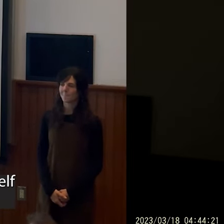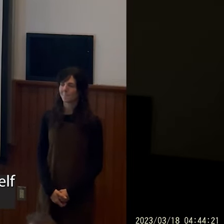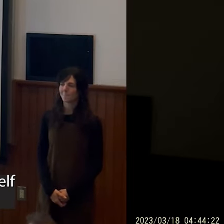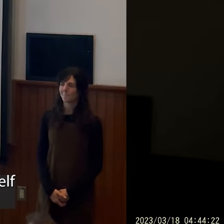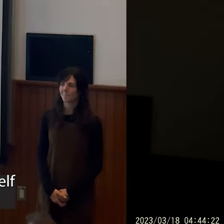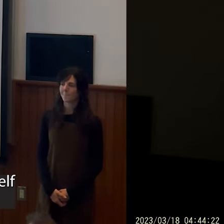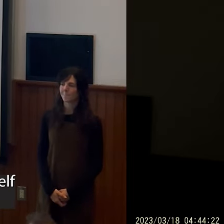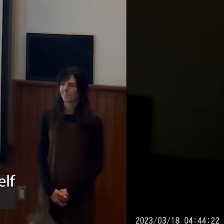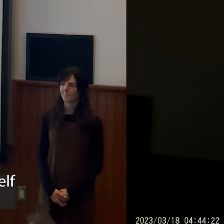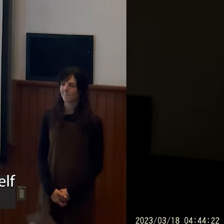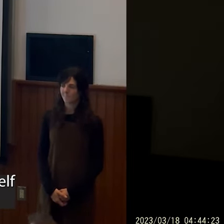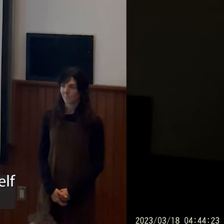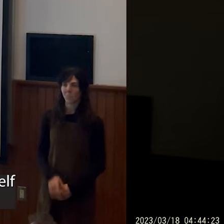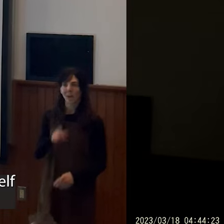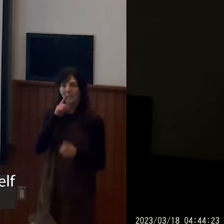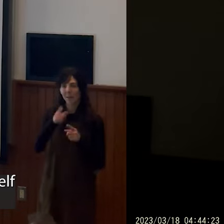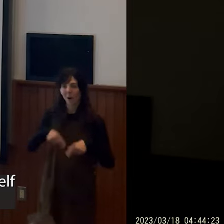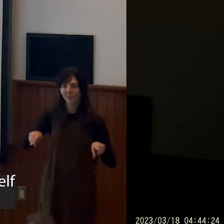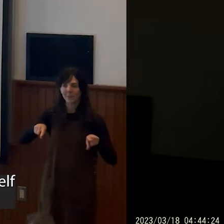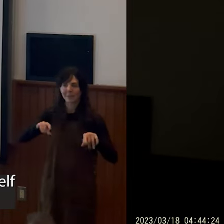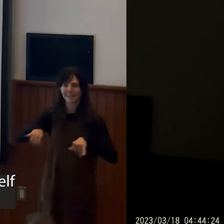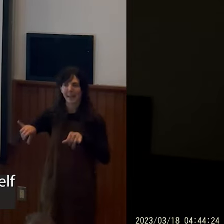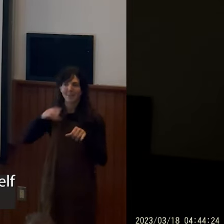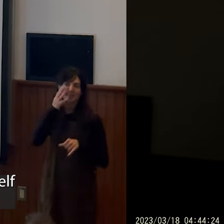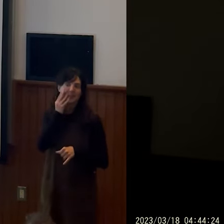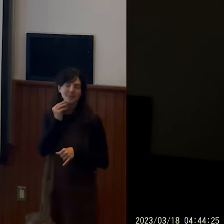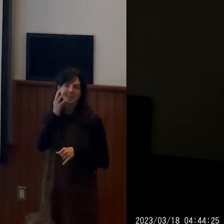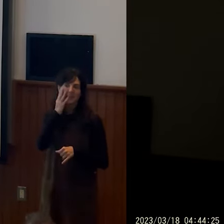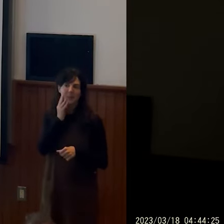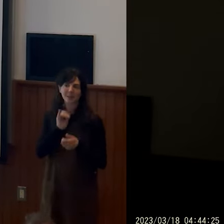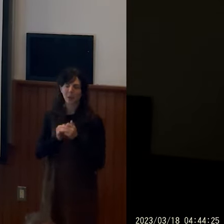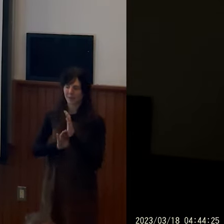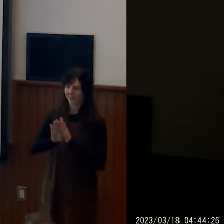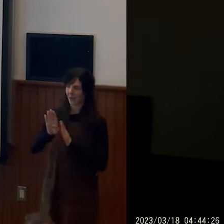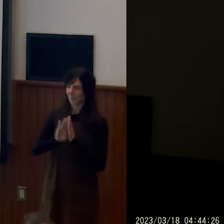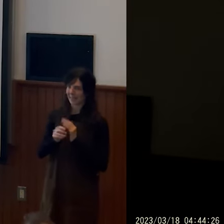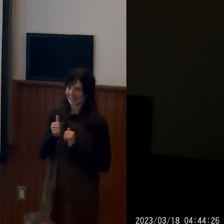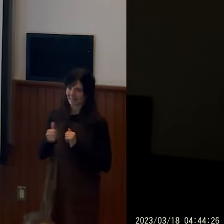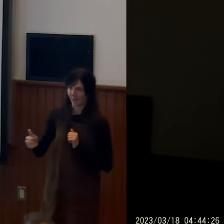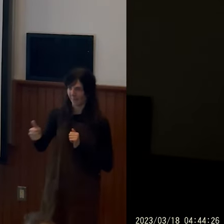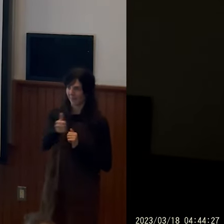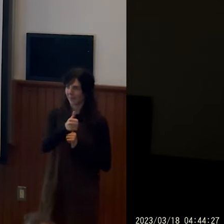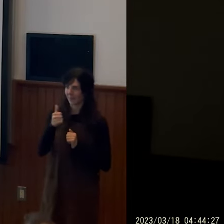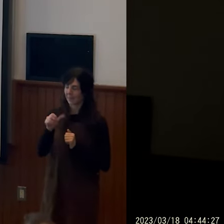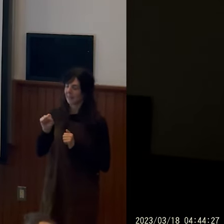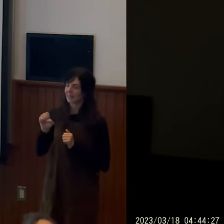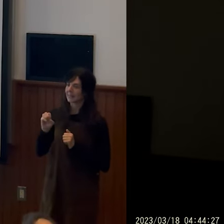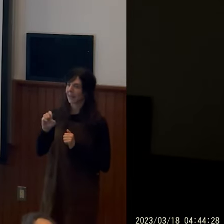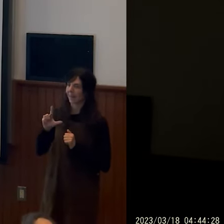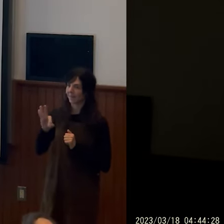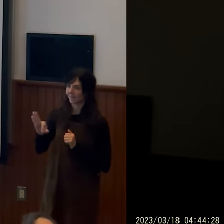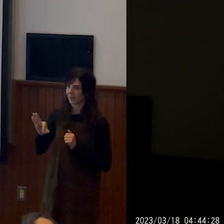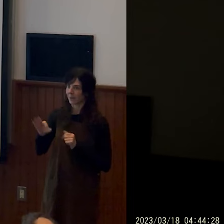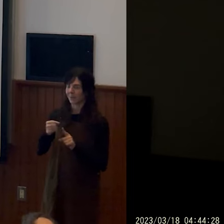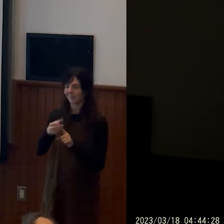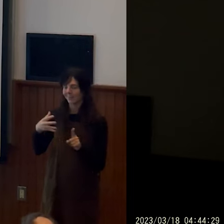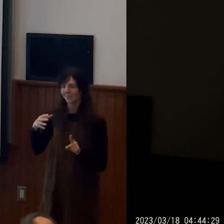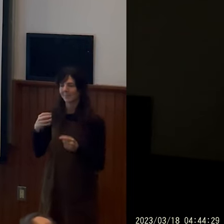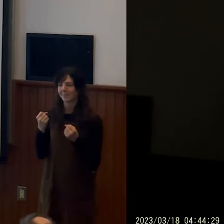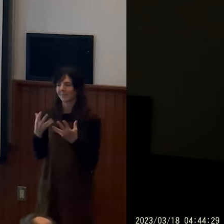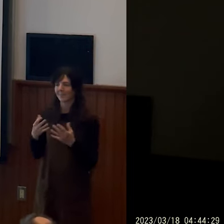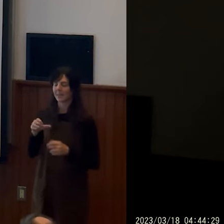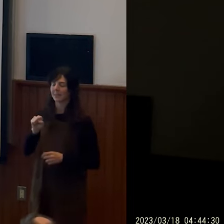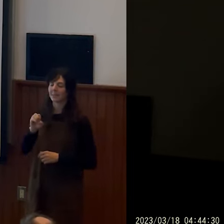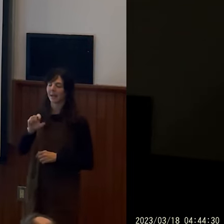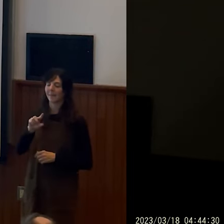of the self of ourselves. In plural terms, selves as selves, so they